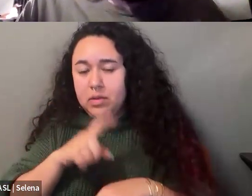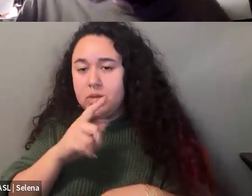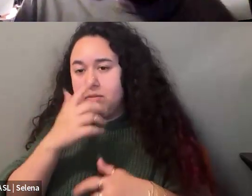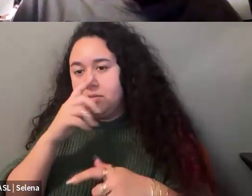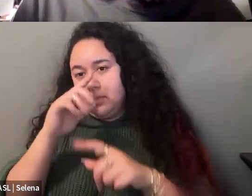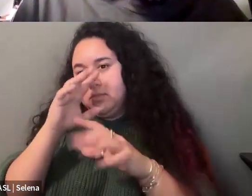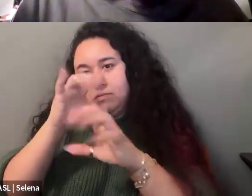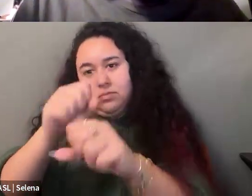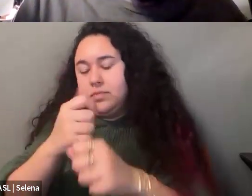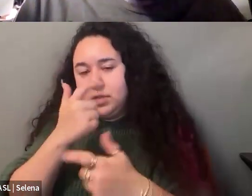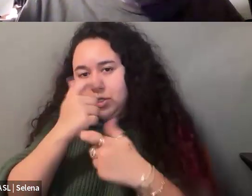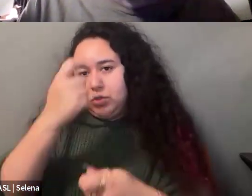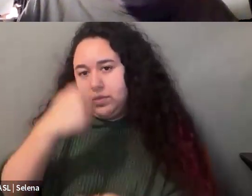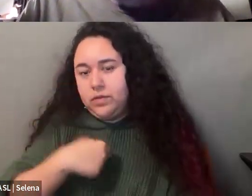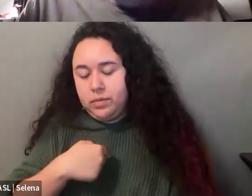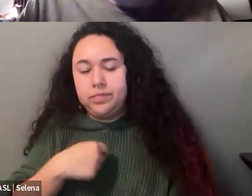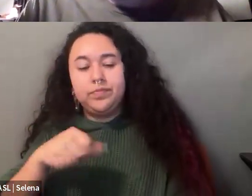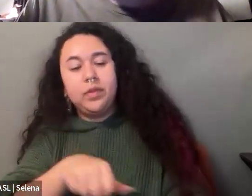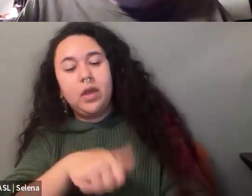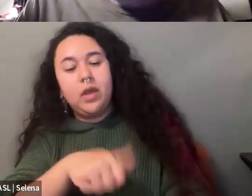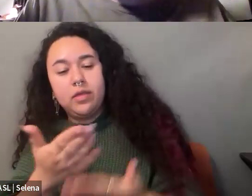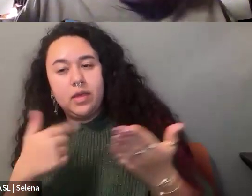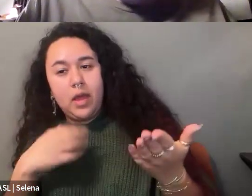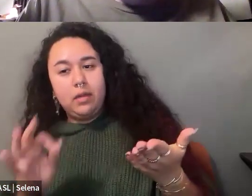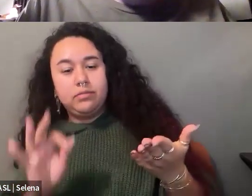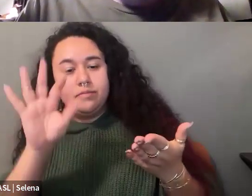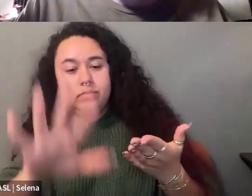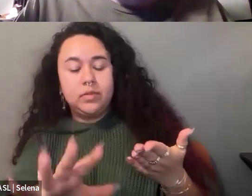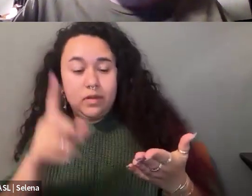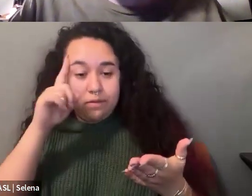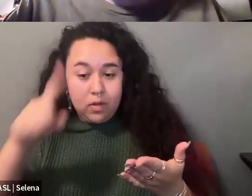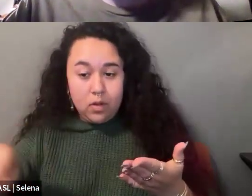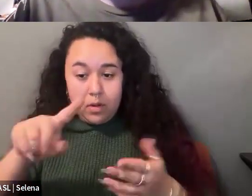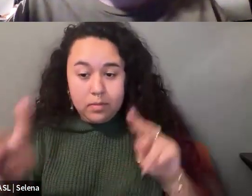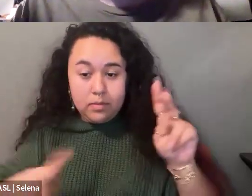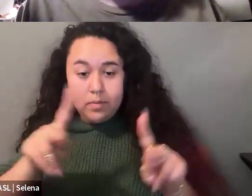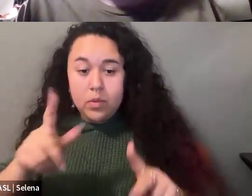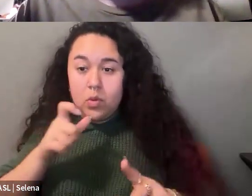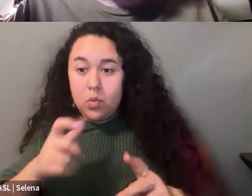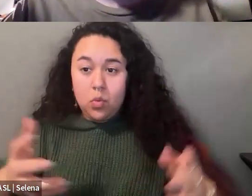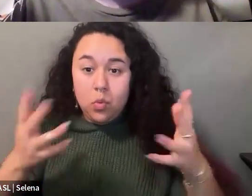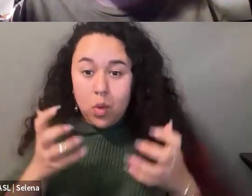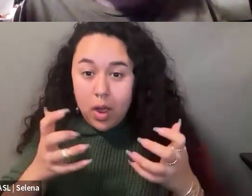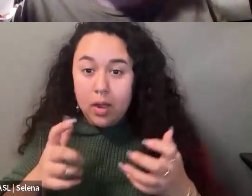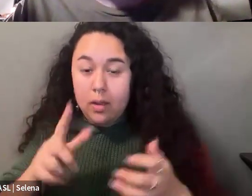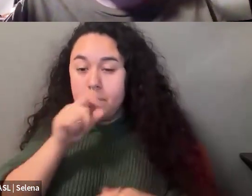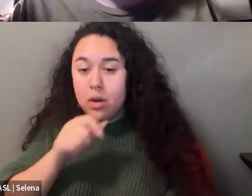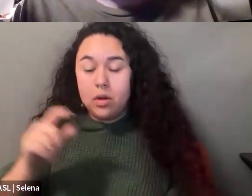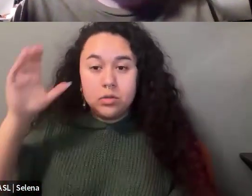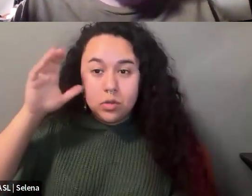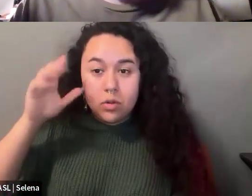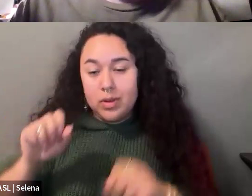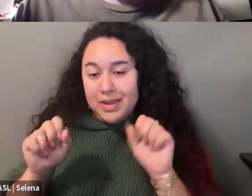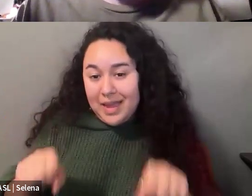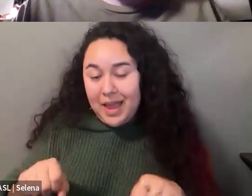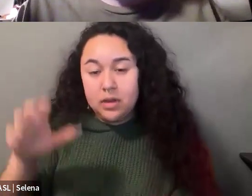me. Another thing I was going to throw out there, for those that either want to bird by ear, can bird by ear,